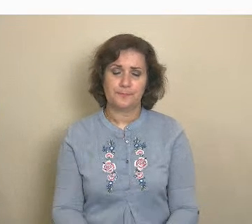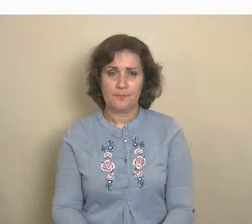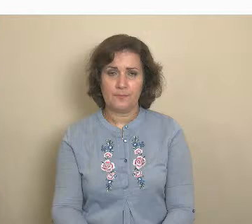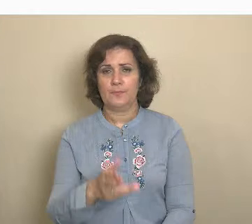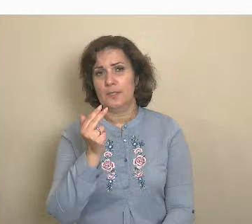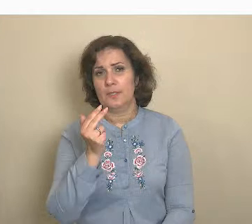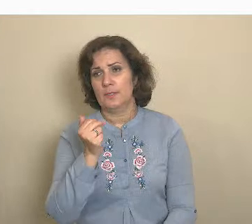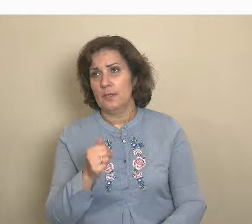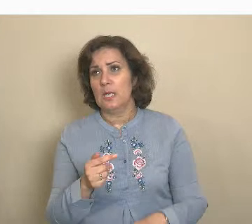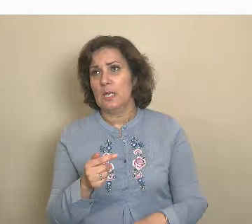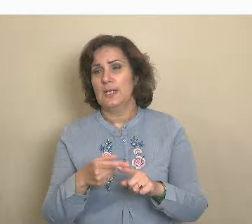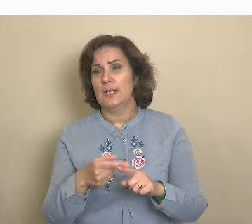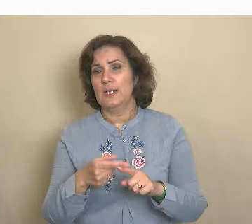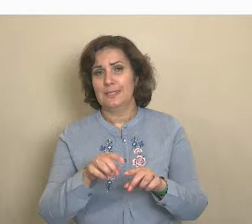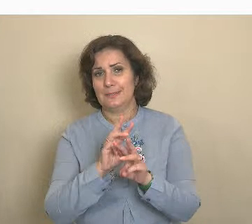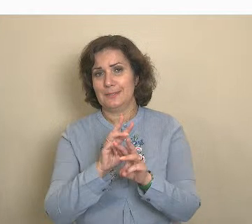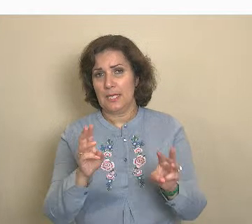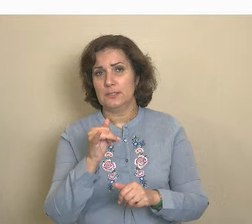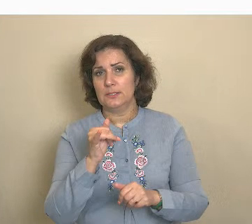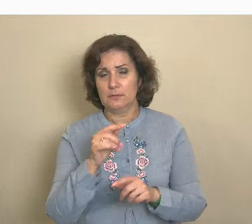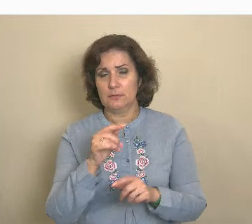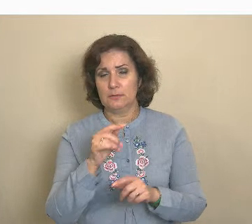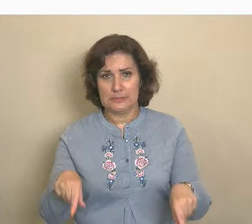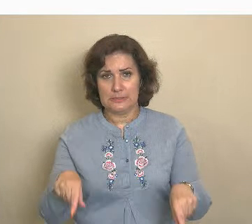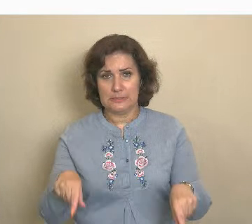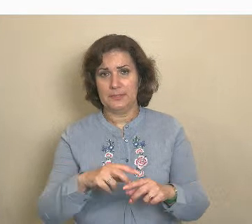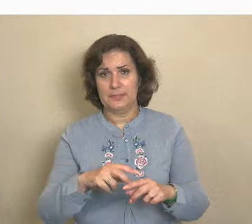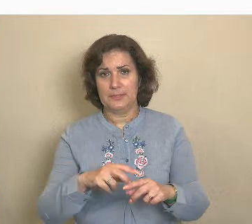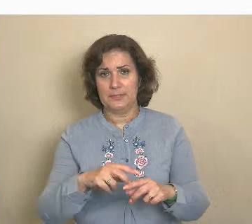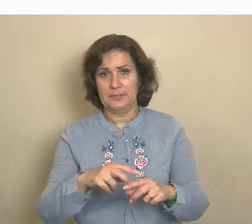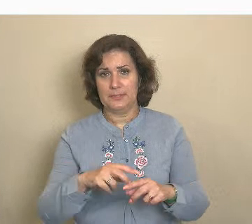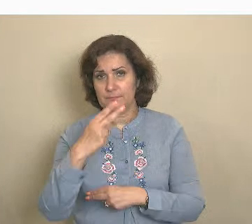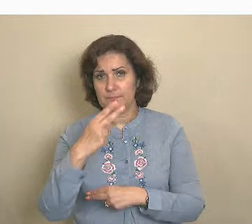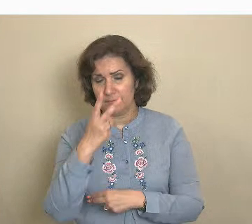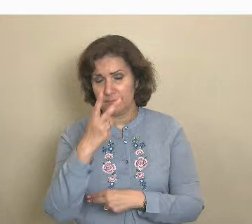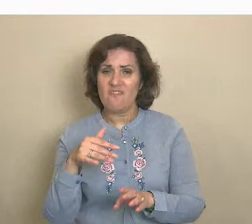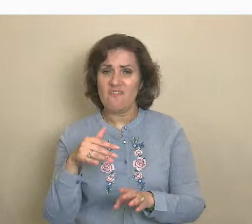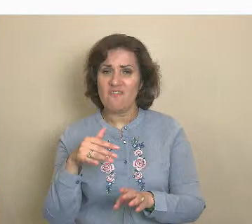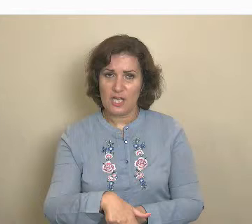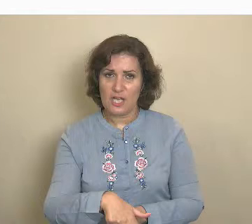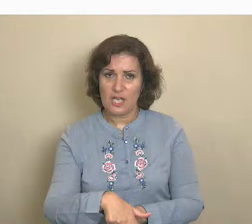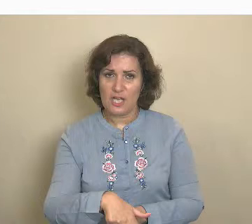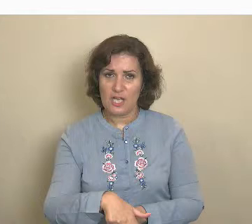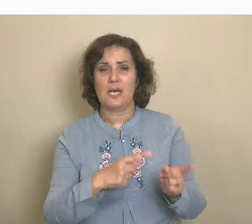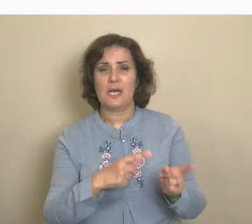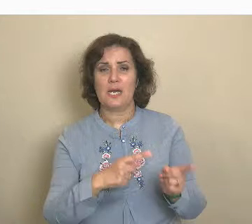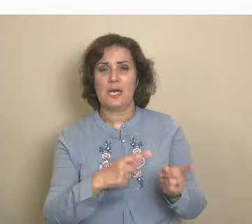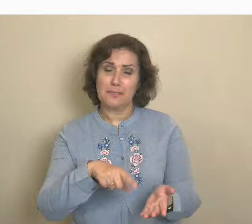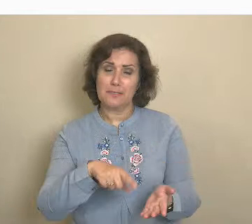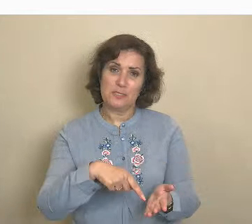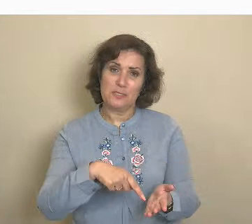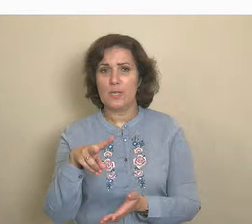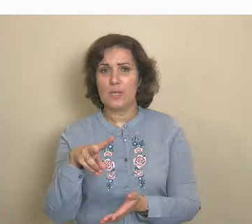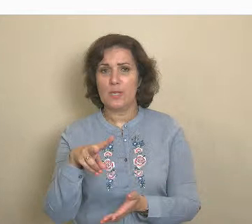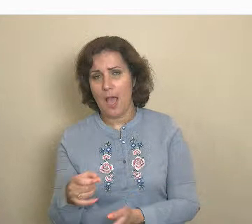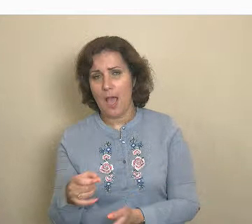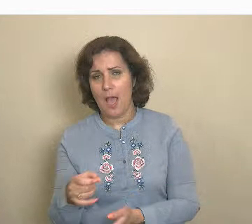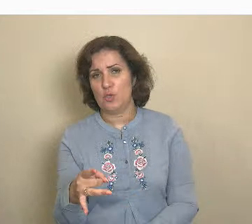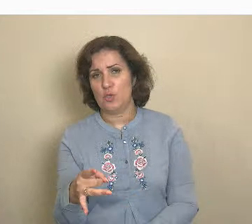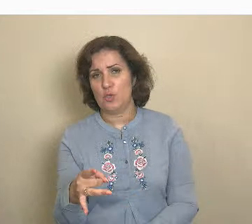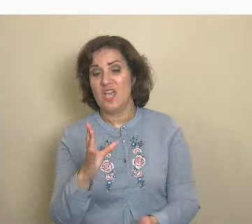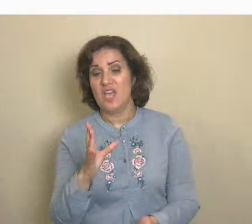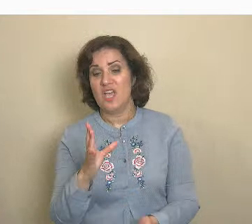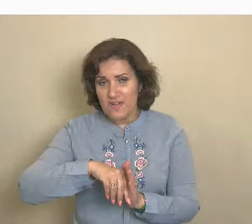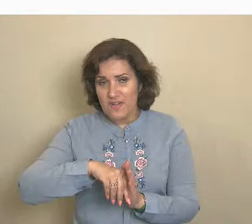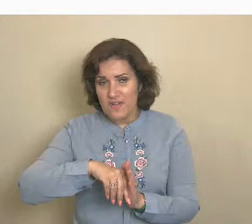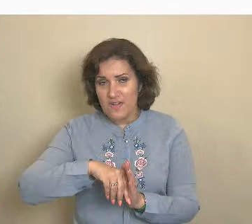TSC, and then they send it to the city TSC. You see this movement in this slide. So the main